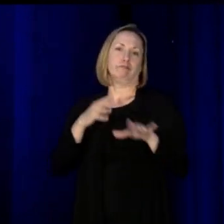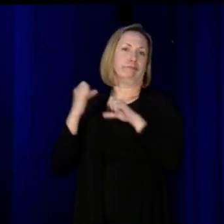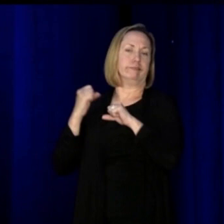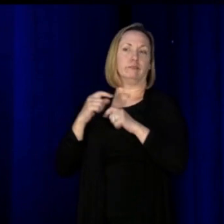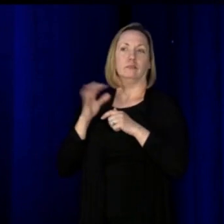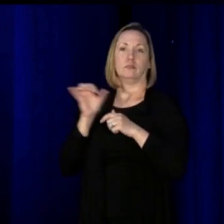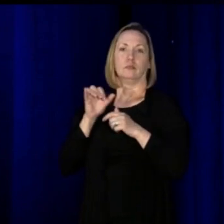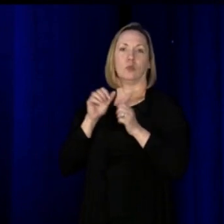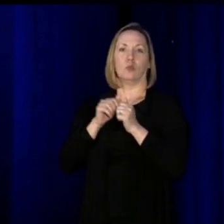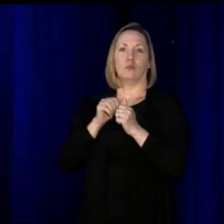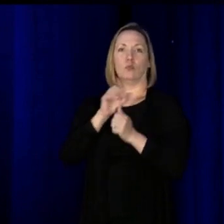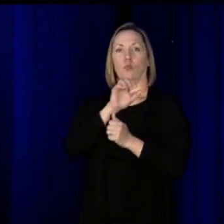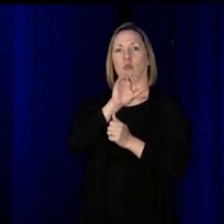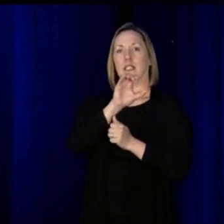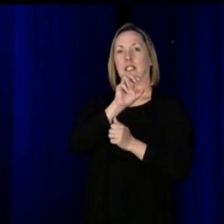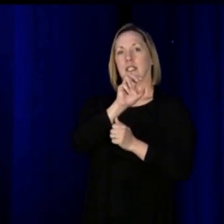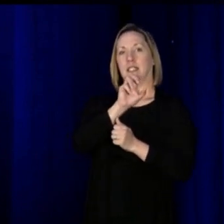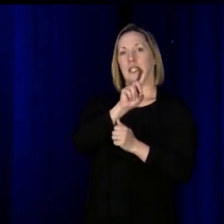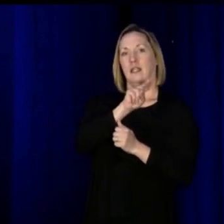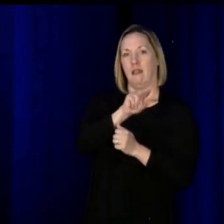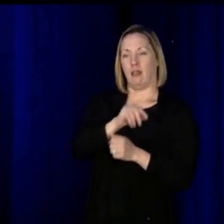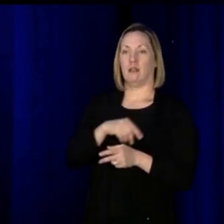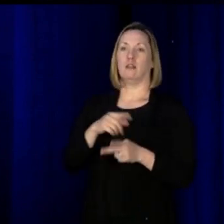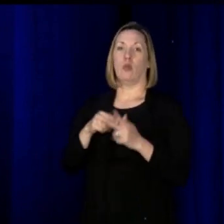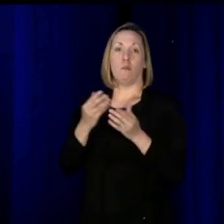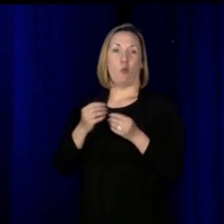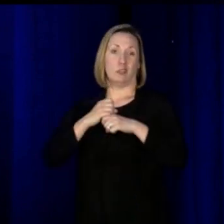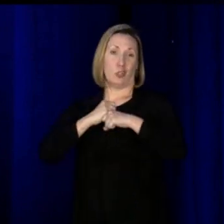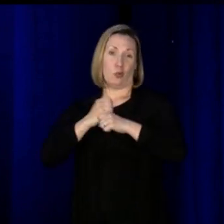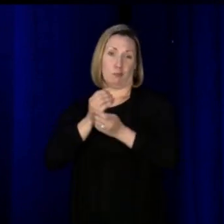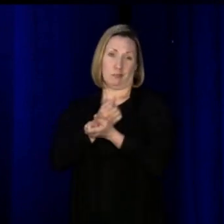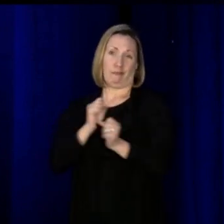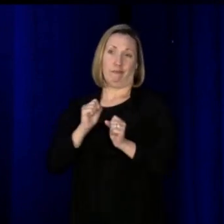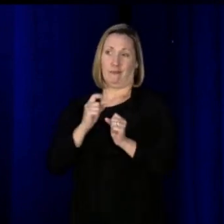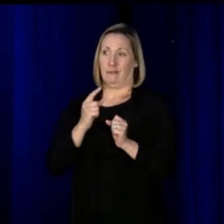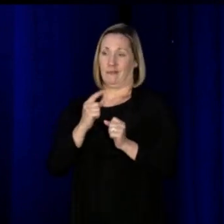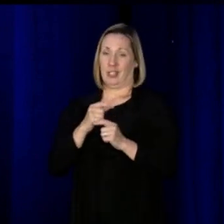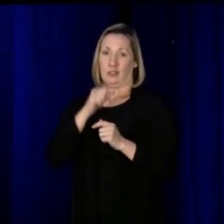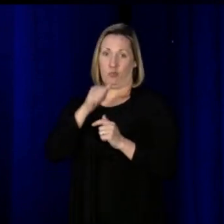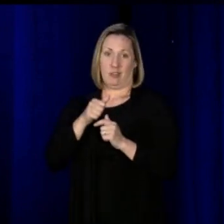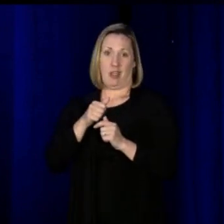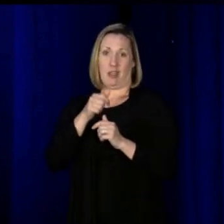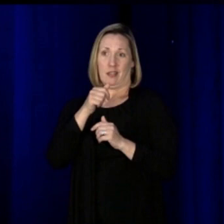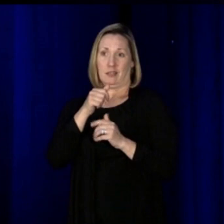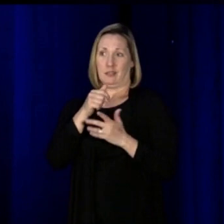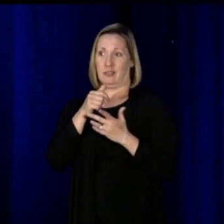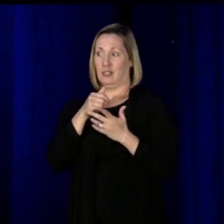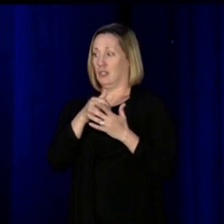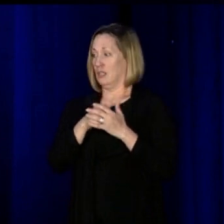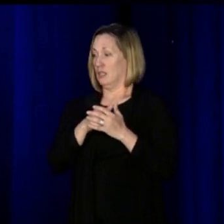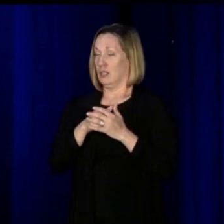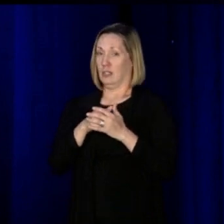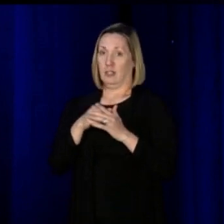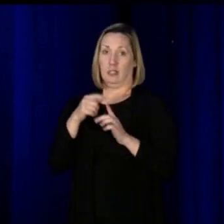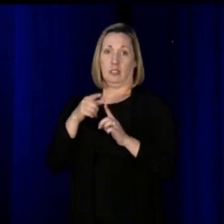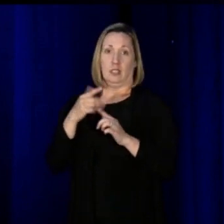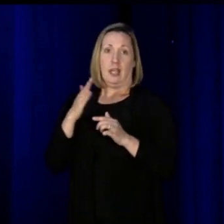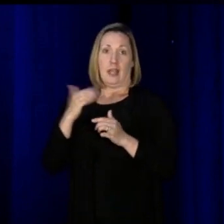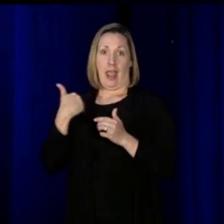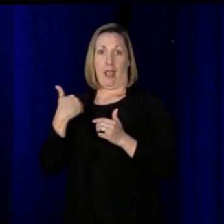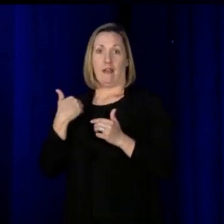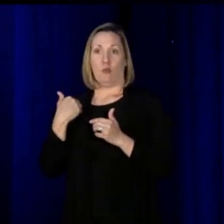do with the CDNs. We will have more security because, again, we are not hitting our web server or our origin server